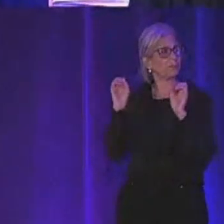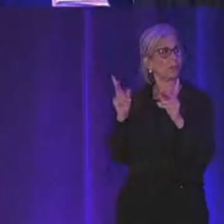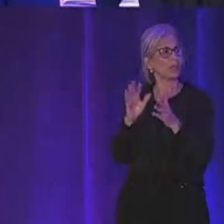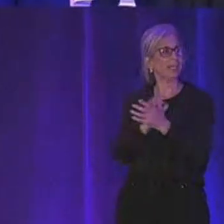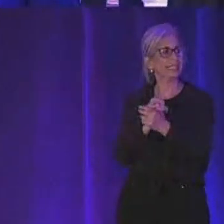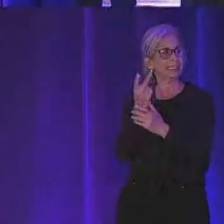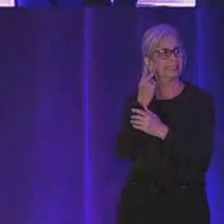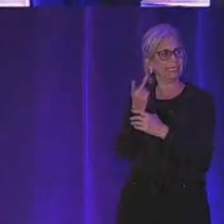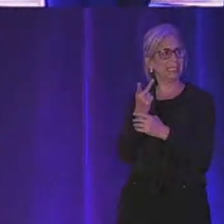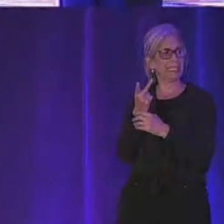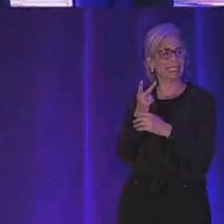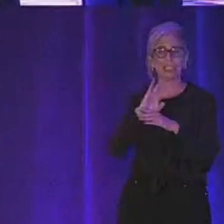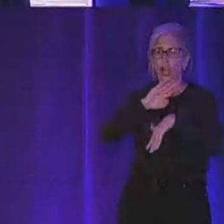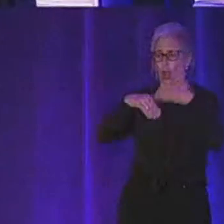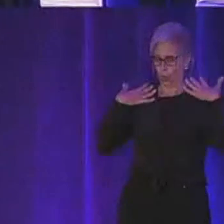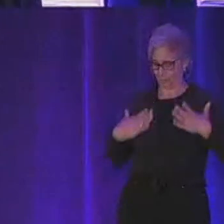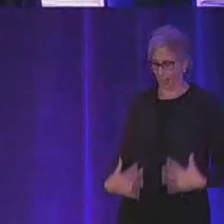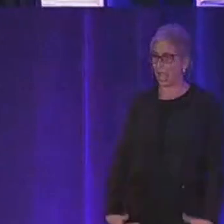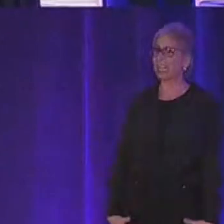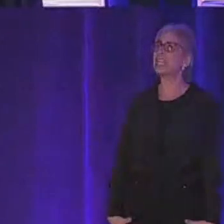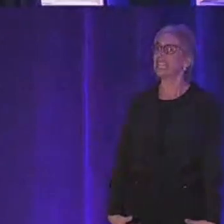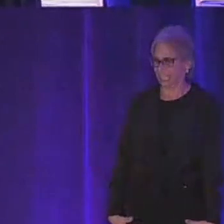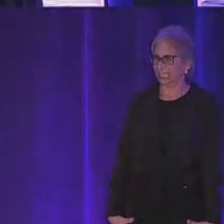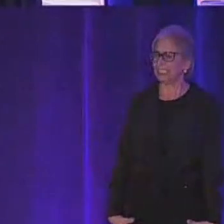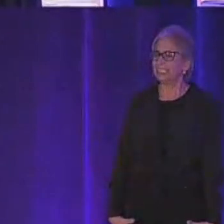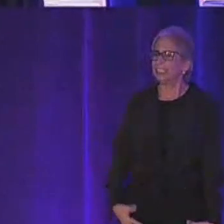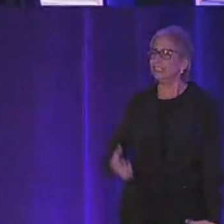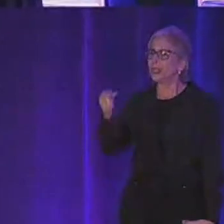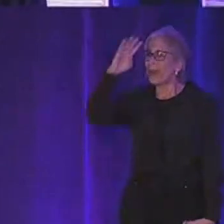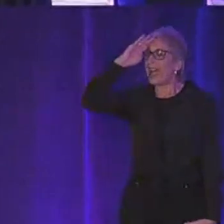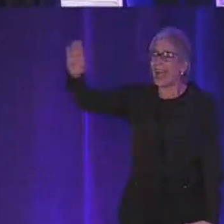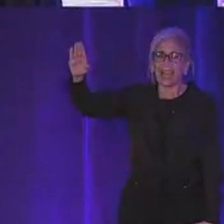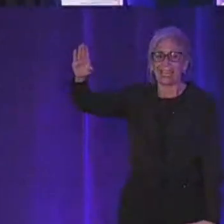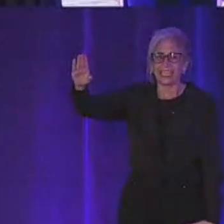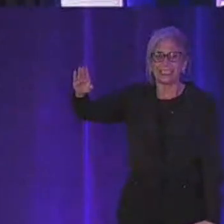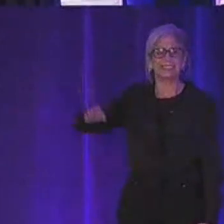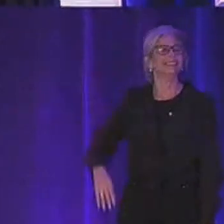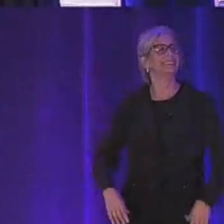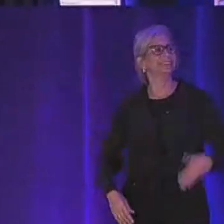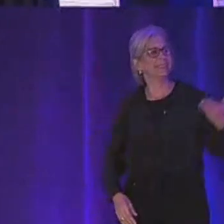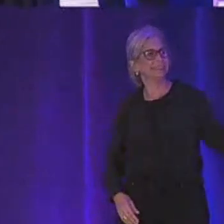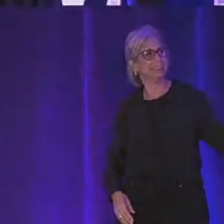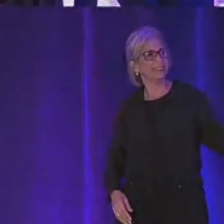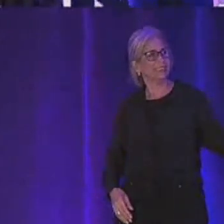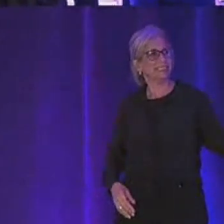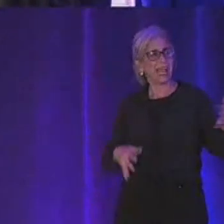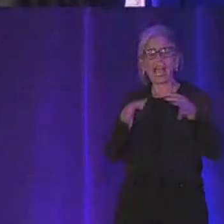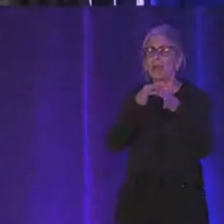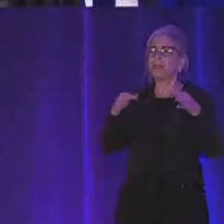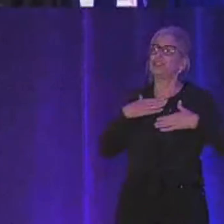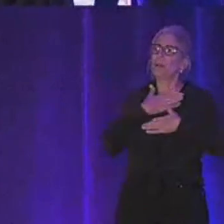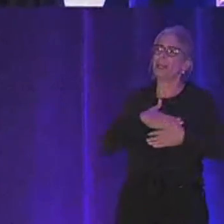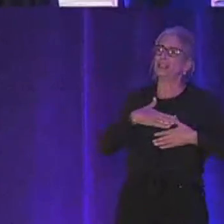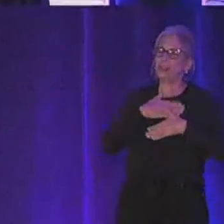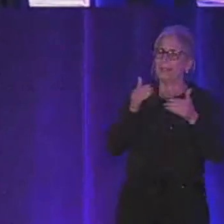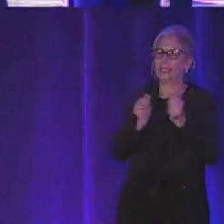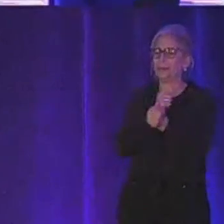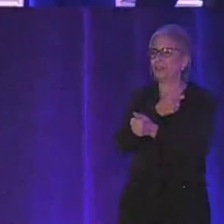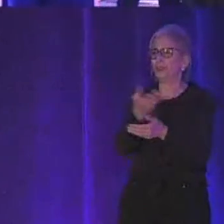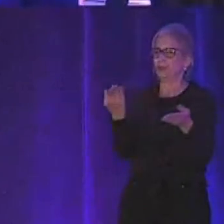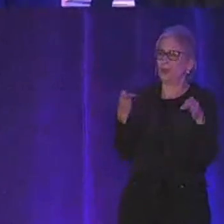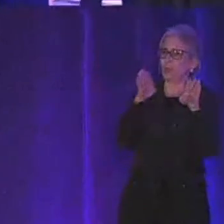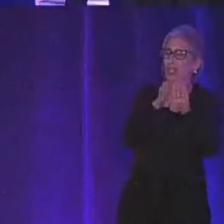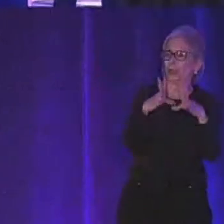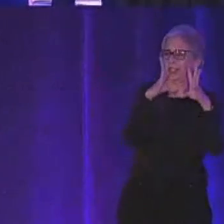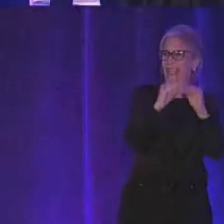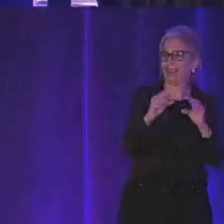See? Whole body. So, hi, I'm Tejas. It's as I mentioned, it's a pleasure to be here closing out the conference.